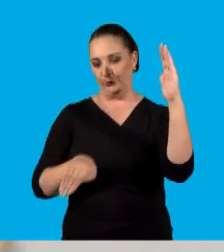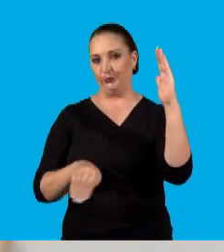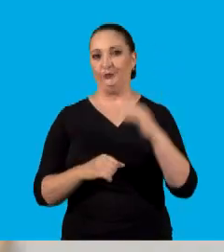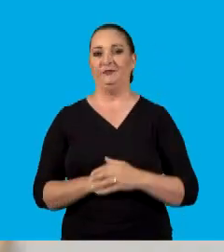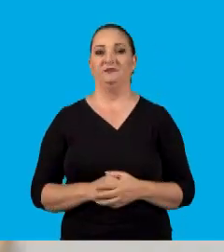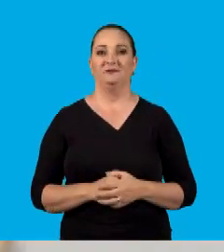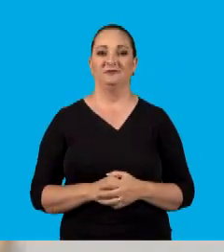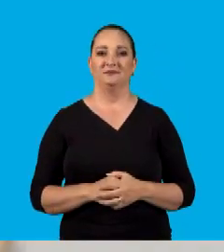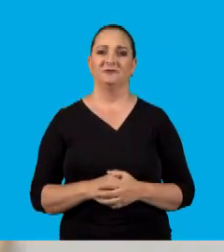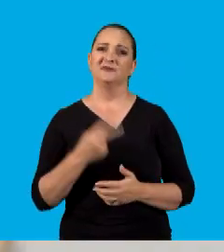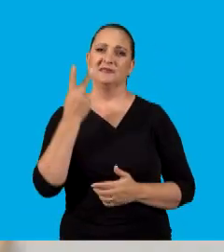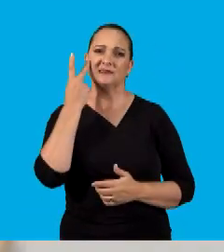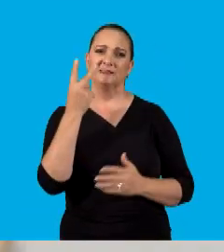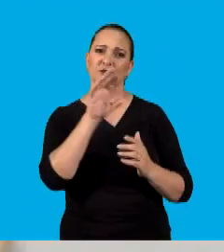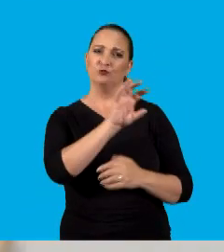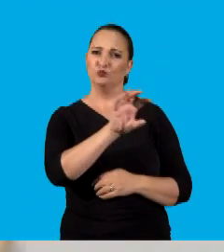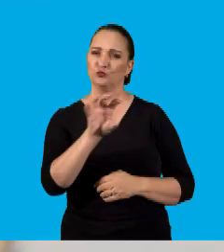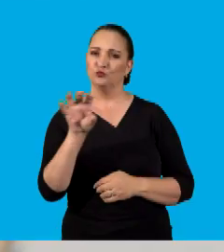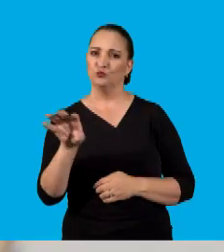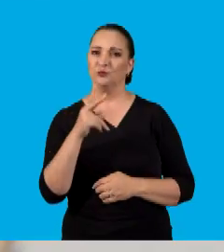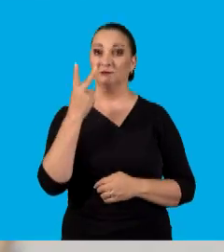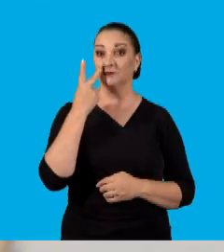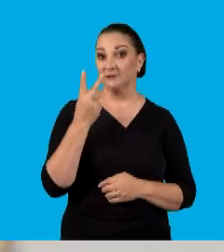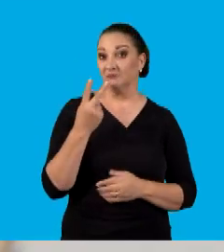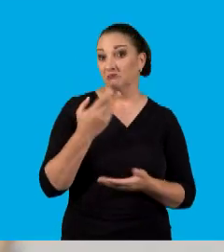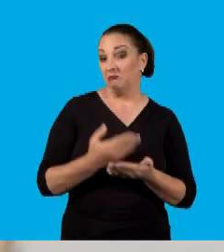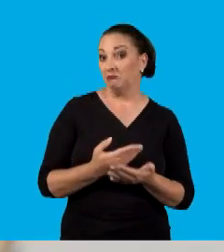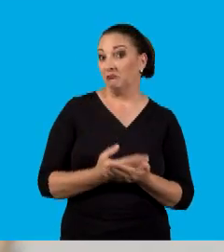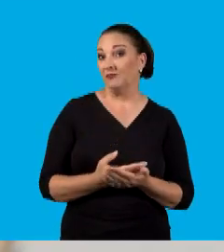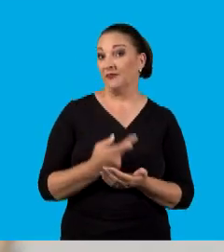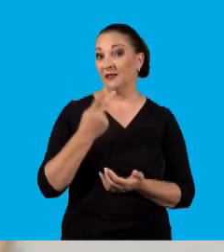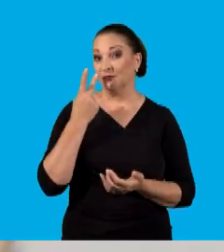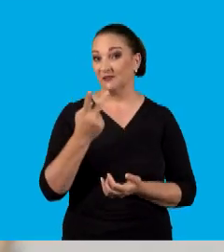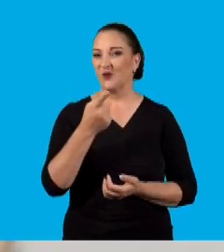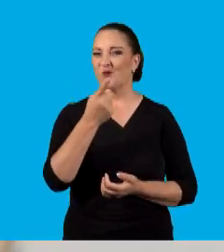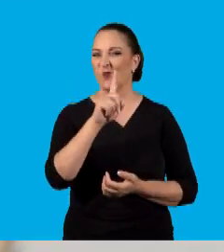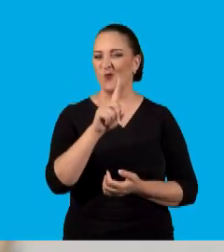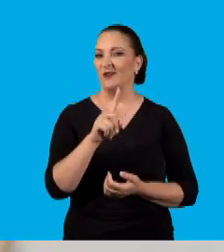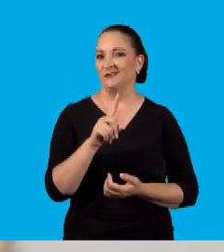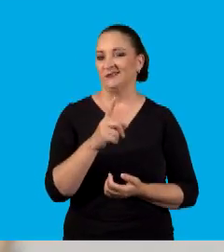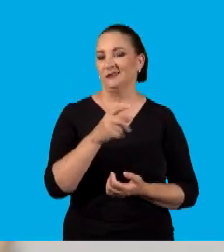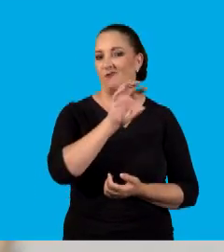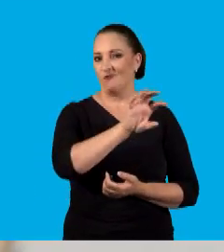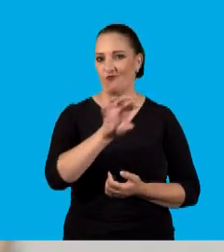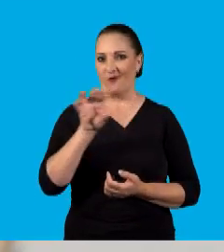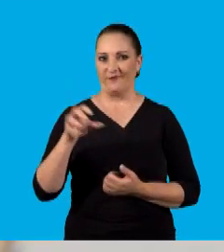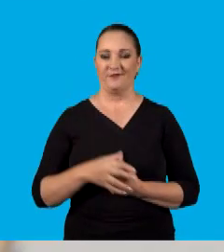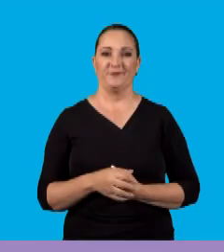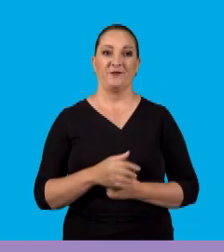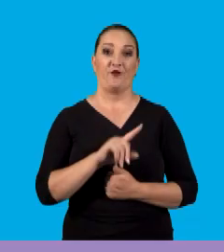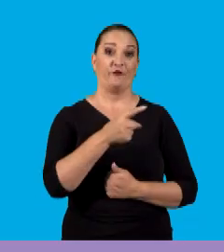are decreasing. Let's look at the following graphs and see if we can see what type of graphs they